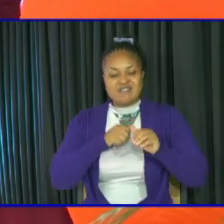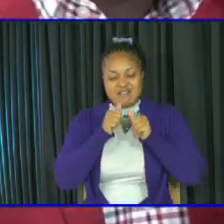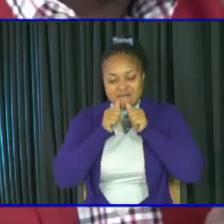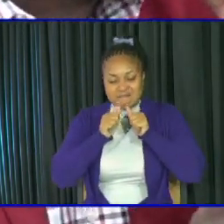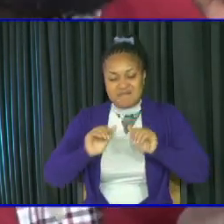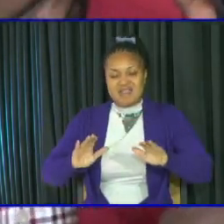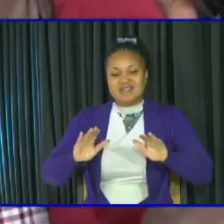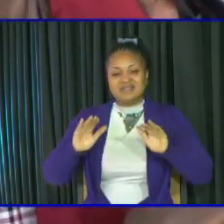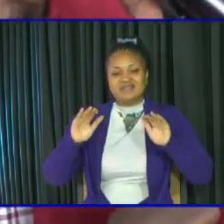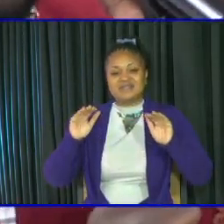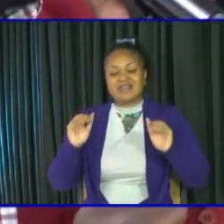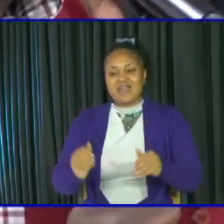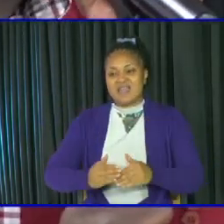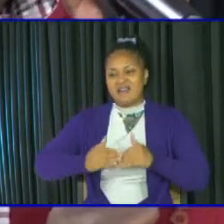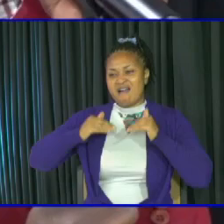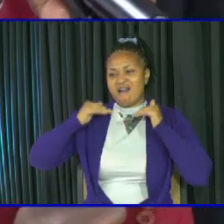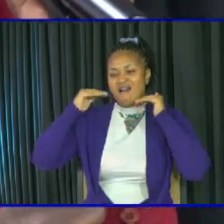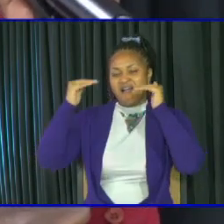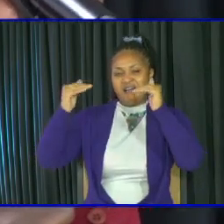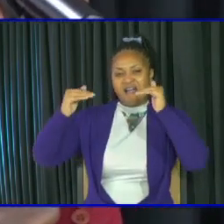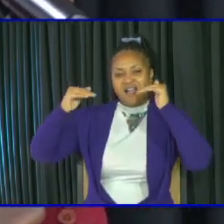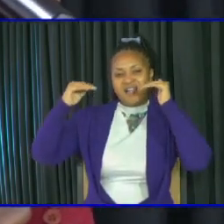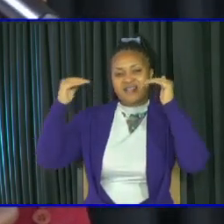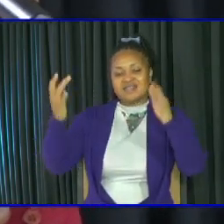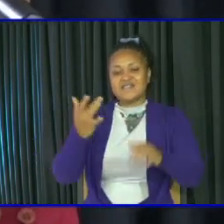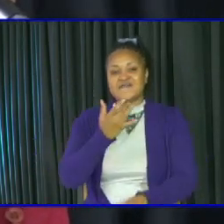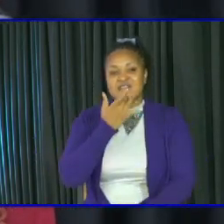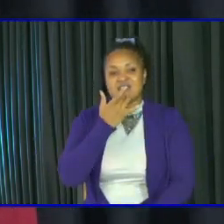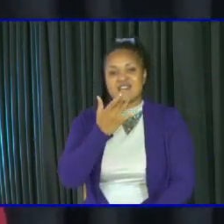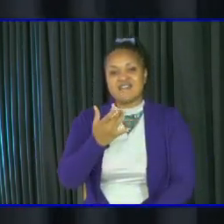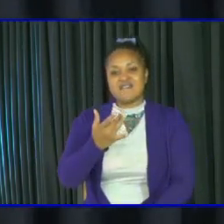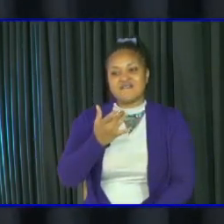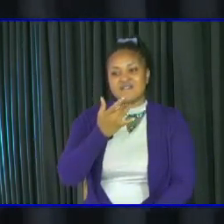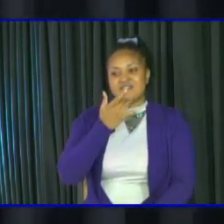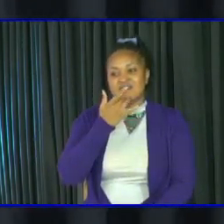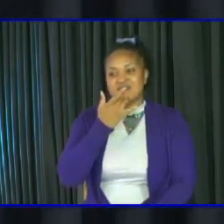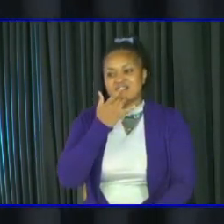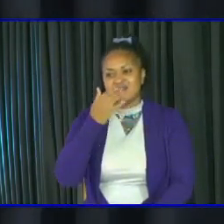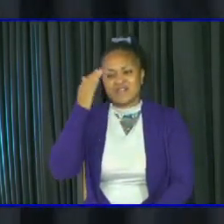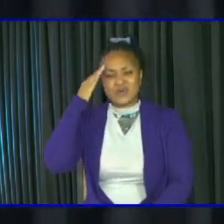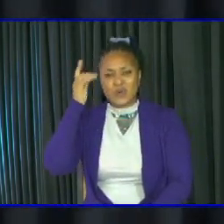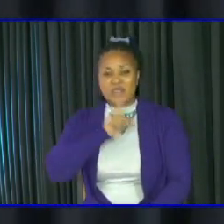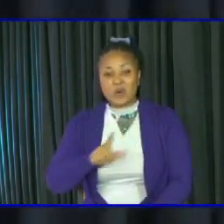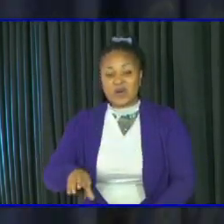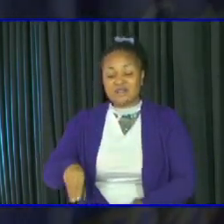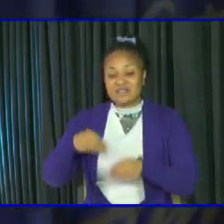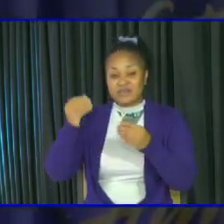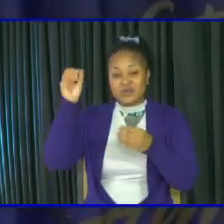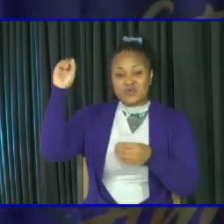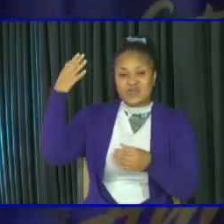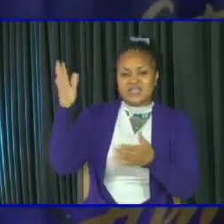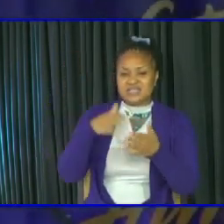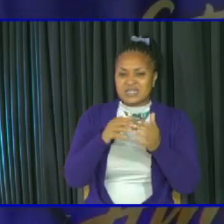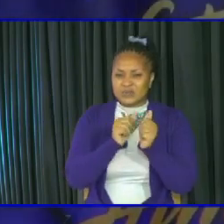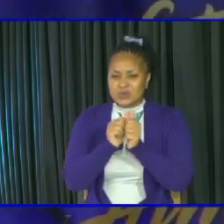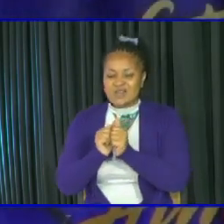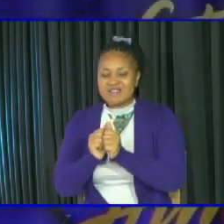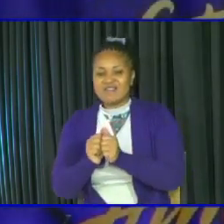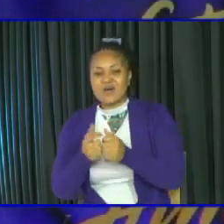are blessed and highly. If you know the Lord has given the grace, sing with me. Say, we